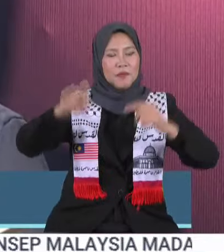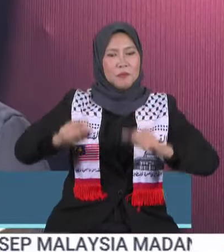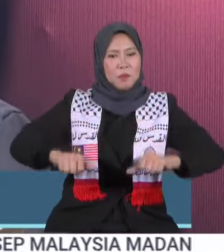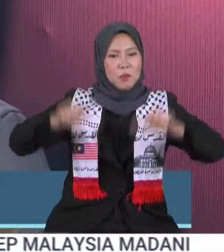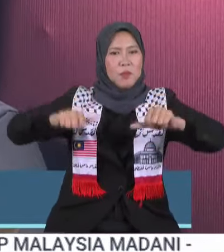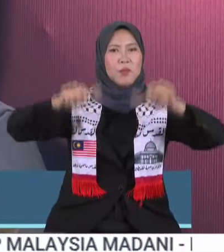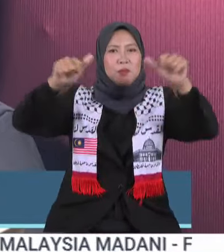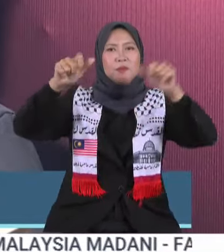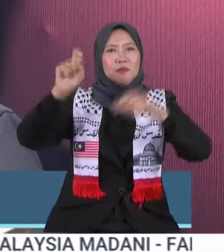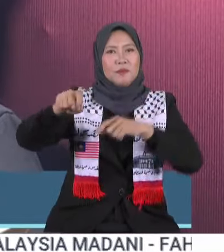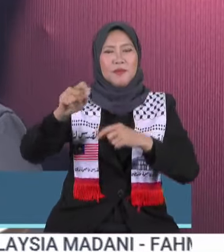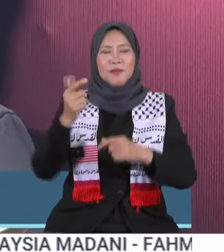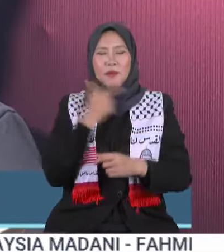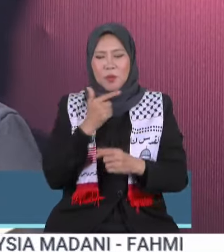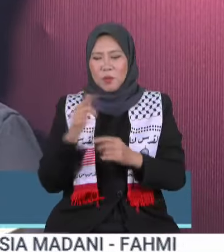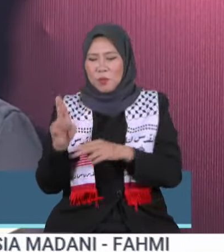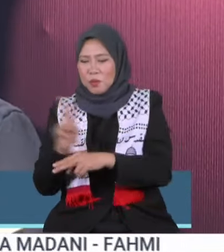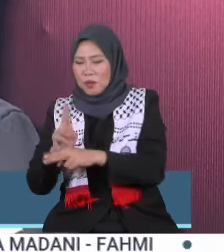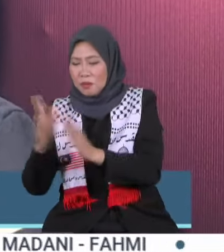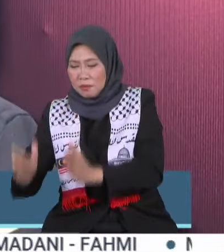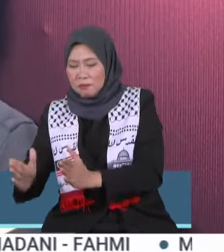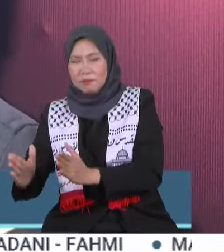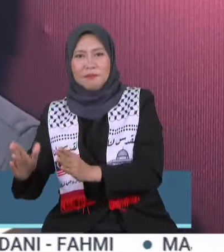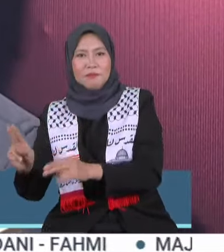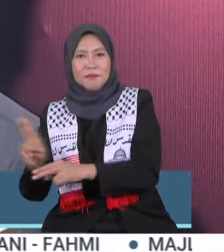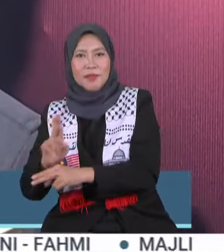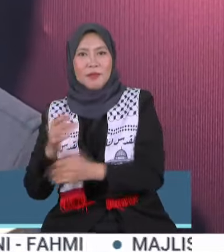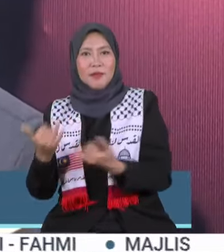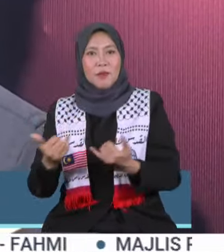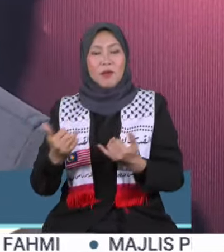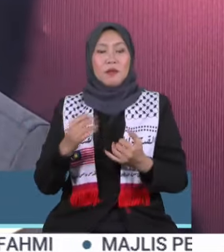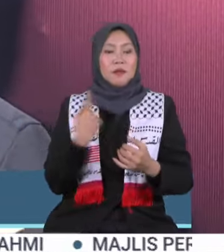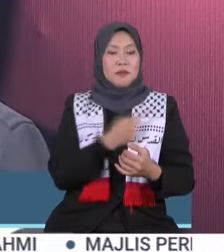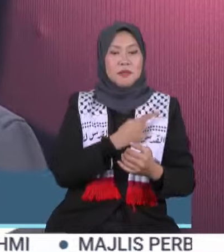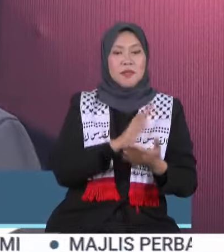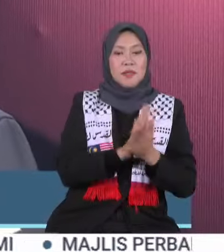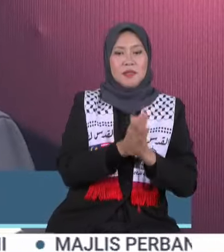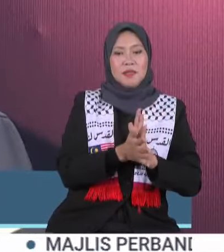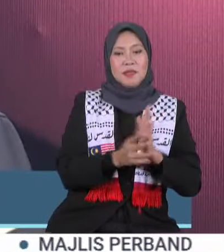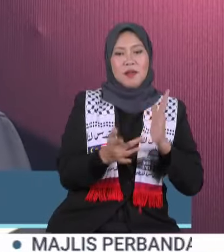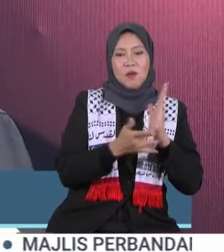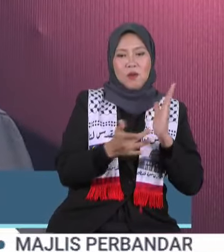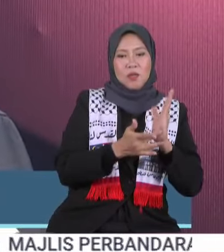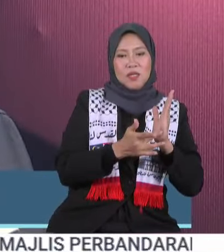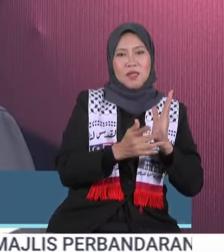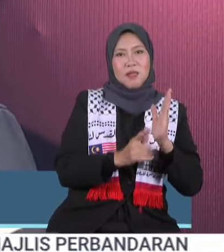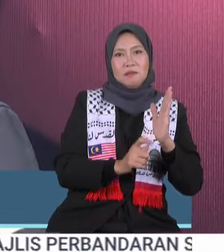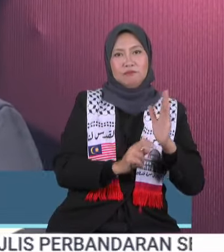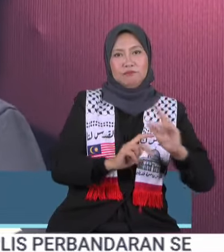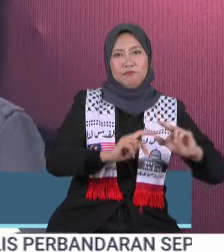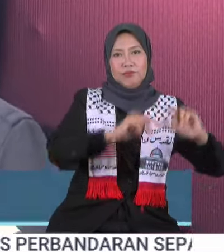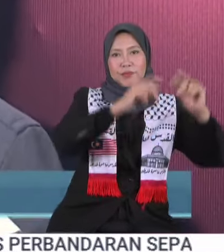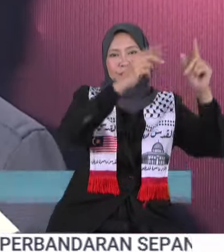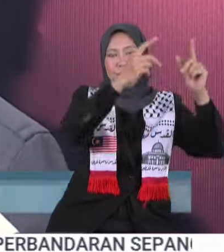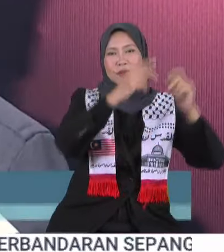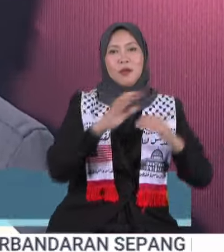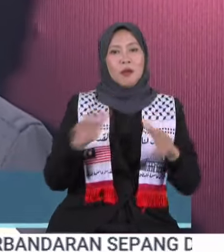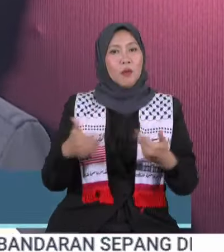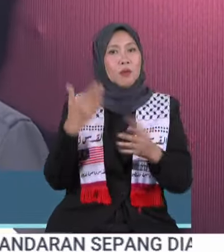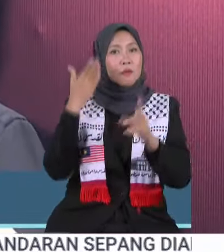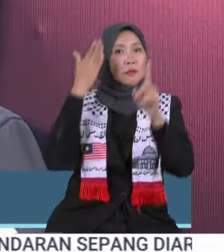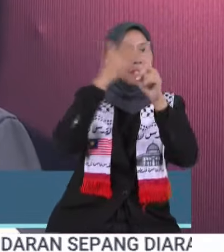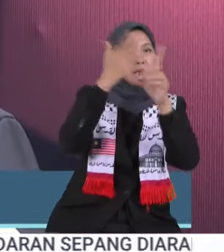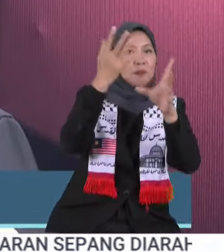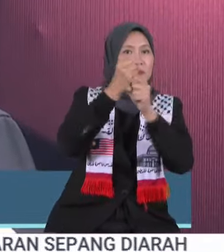no more a technology user, but we are also a technology developer. So if we want to achieve this